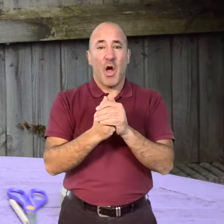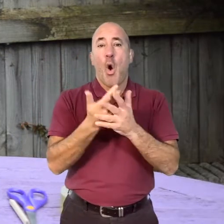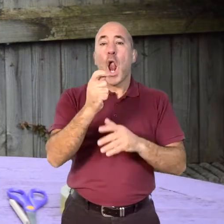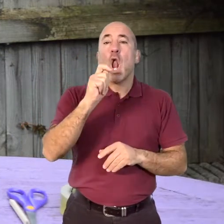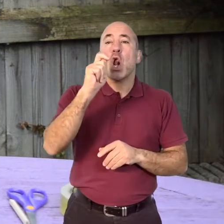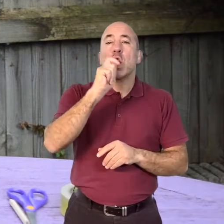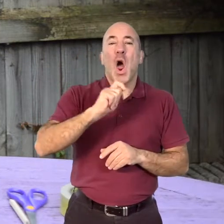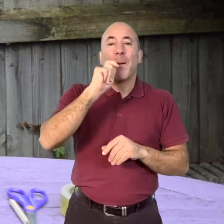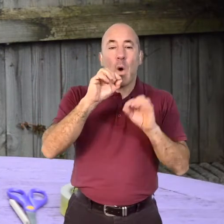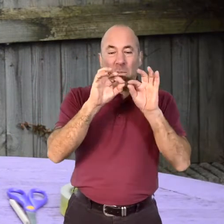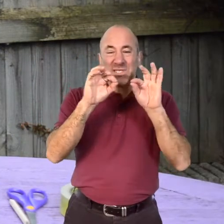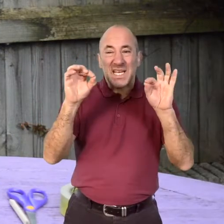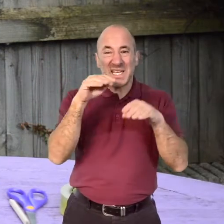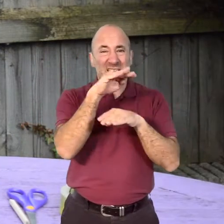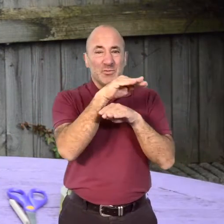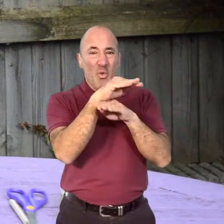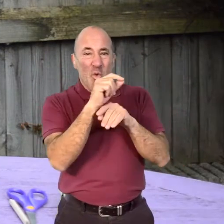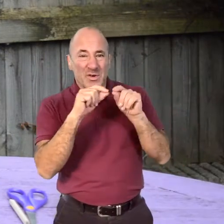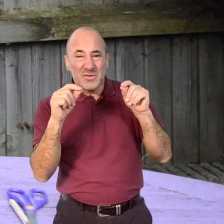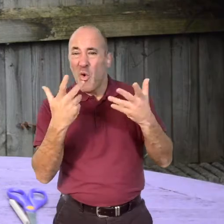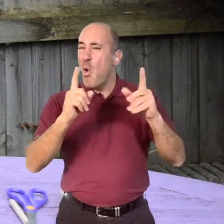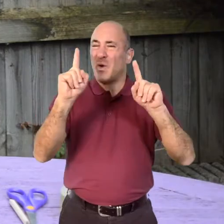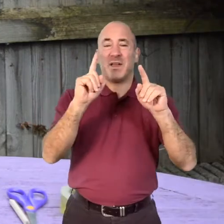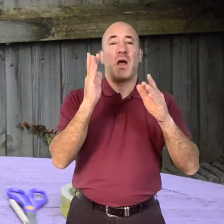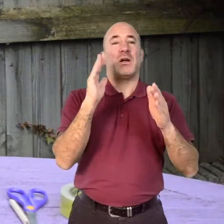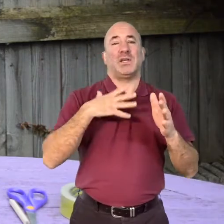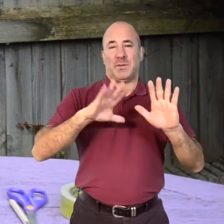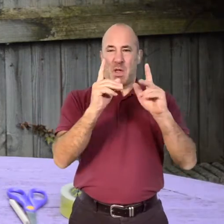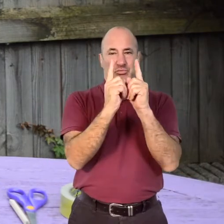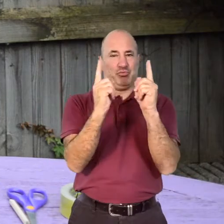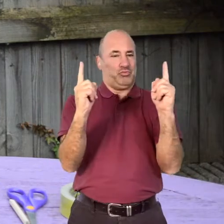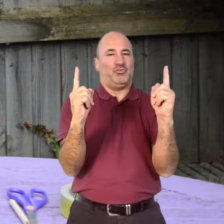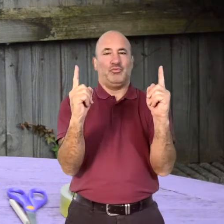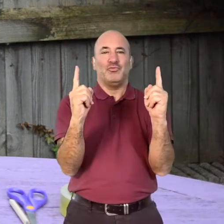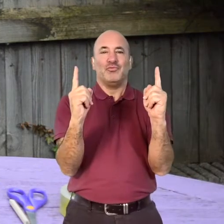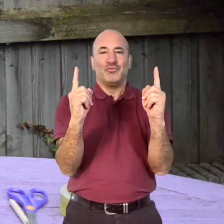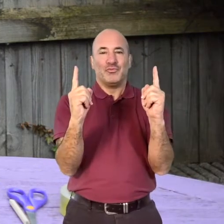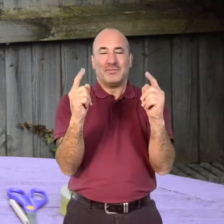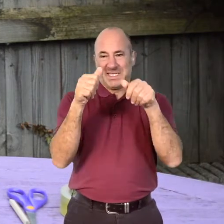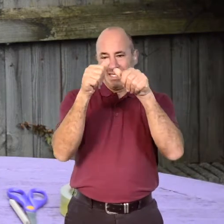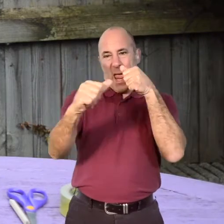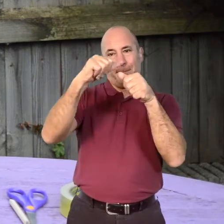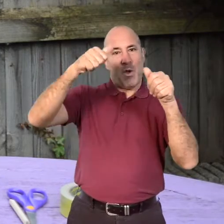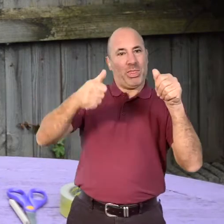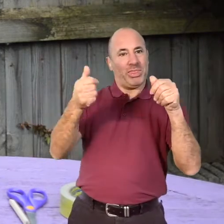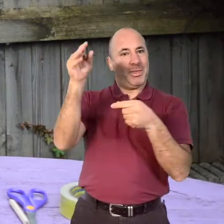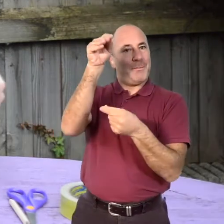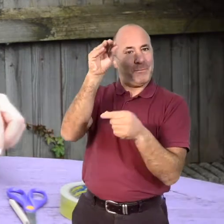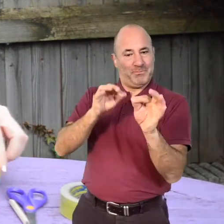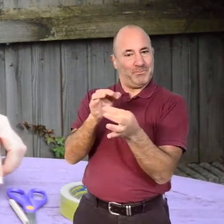use a lollipop stick for indoors, or anything that's about this length that you can tape your puppet onto at the